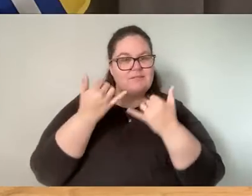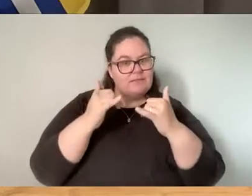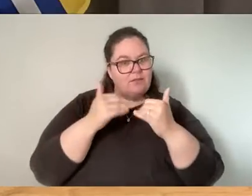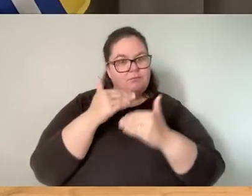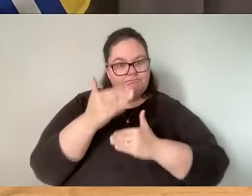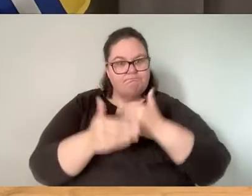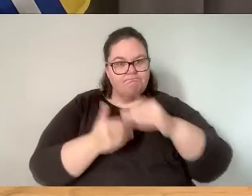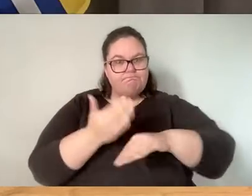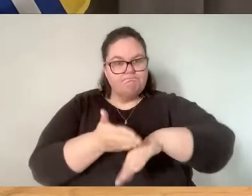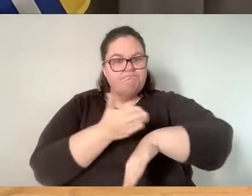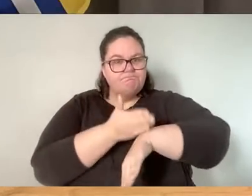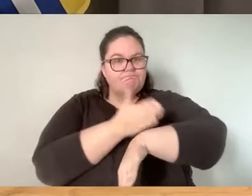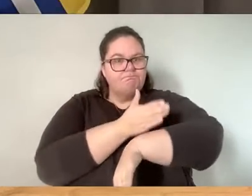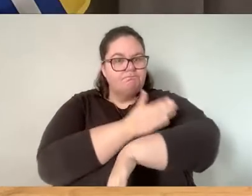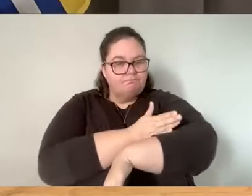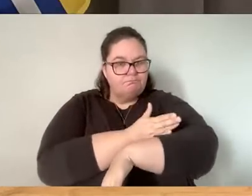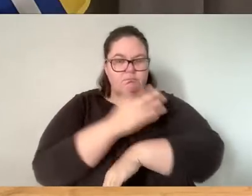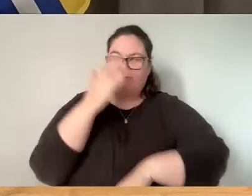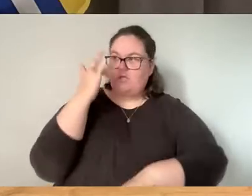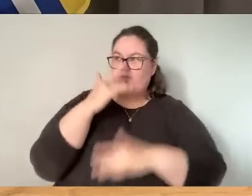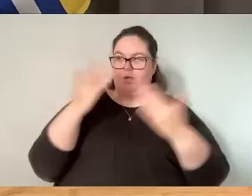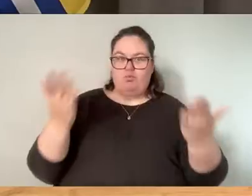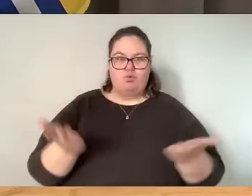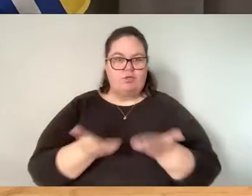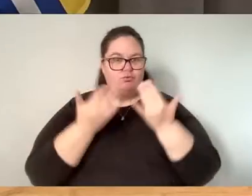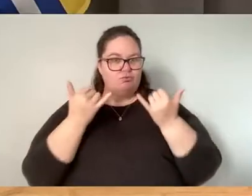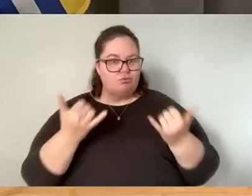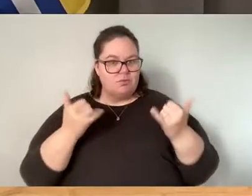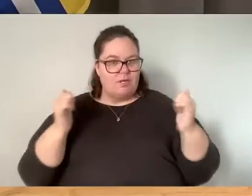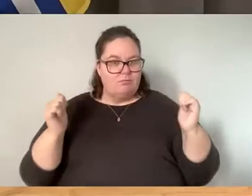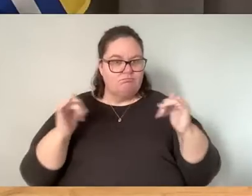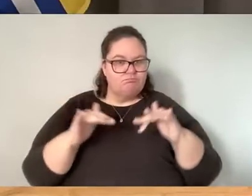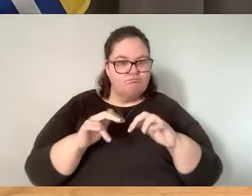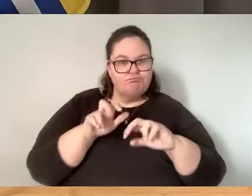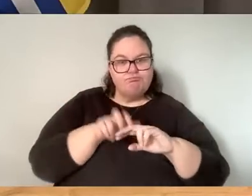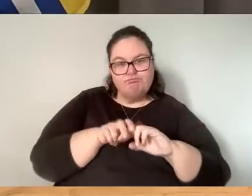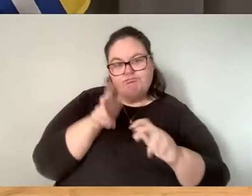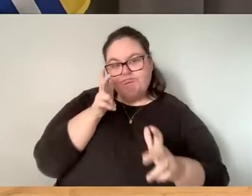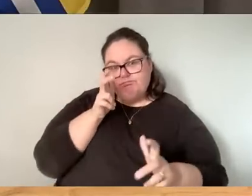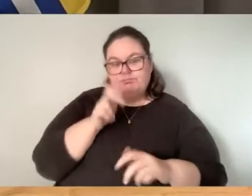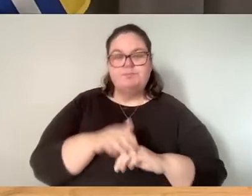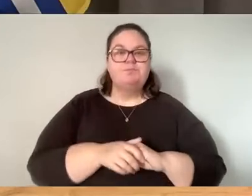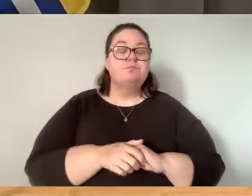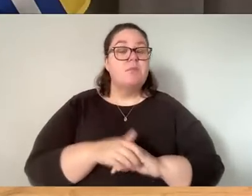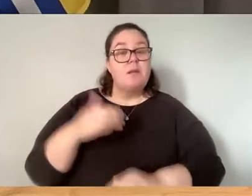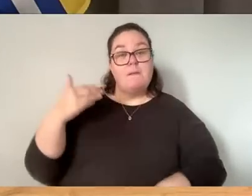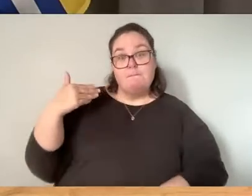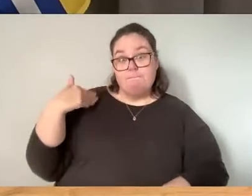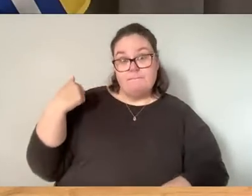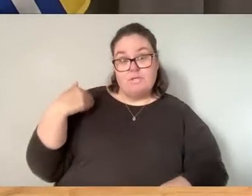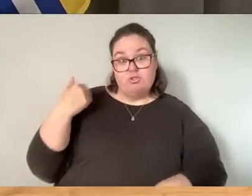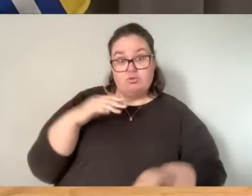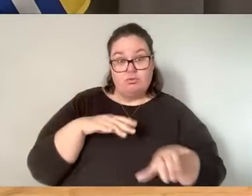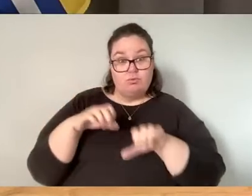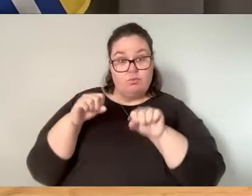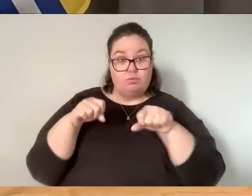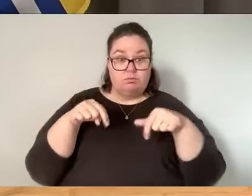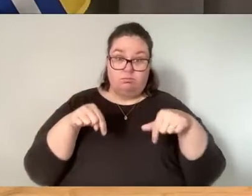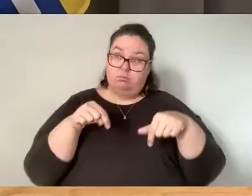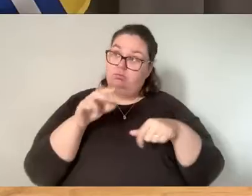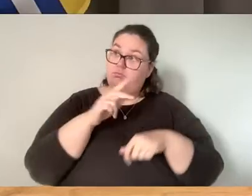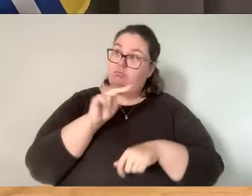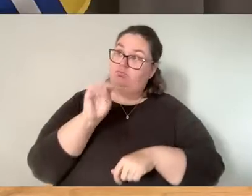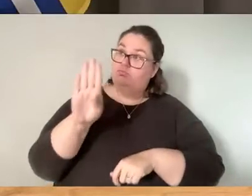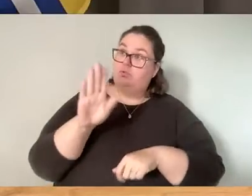me to why we are all gathered here today. As the minister in charge of making New Brunswick more